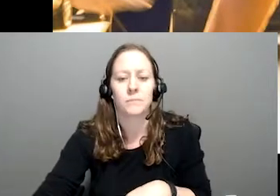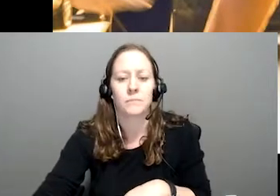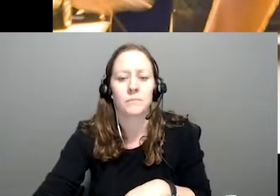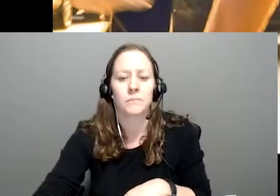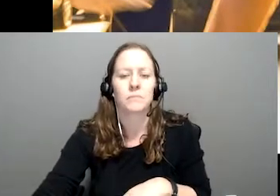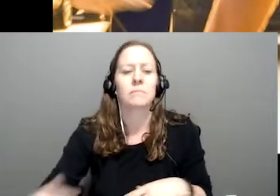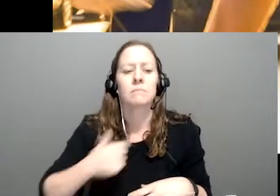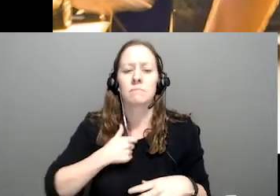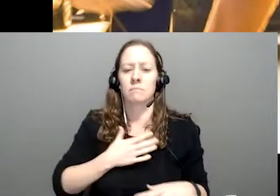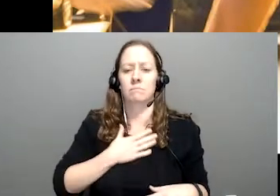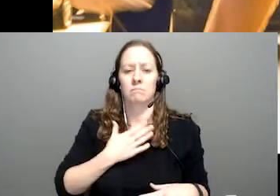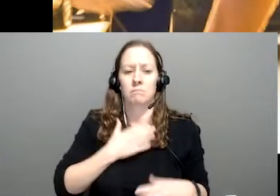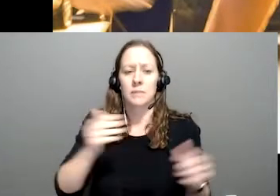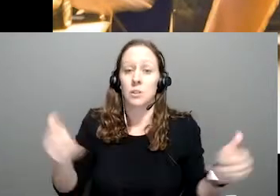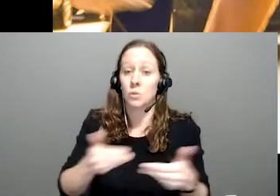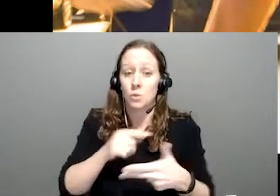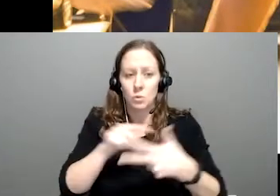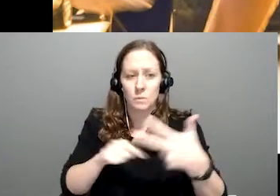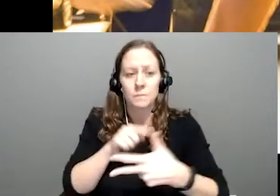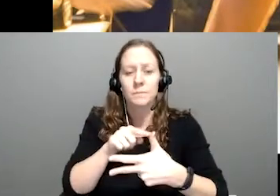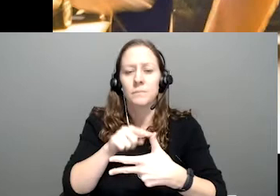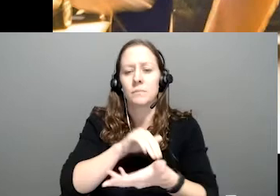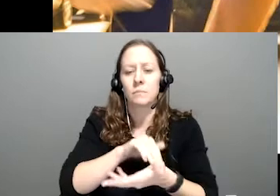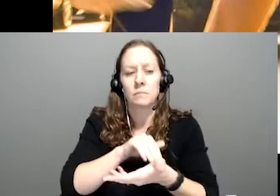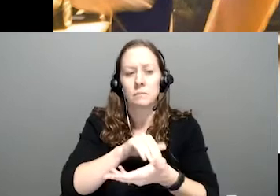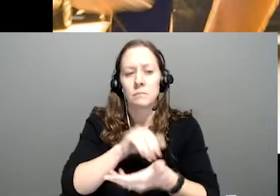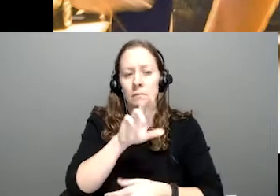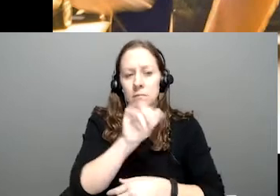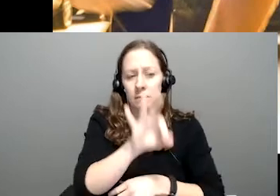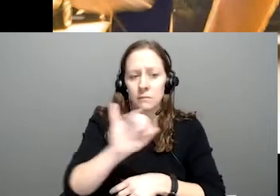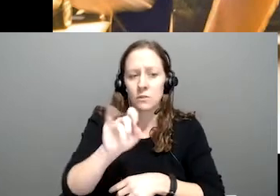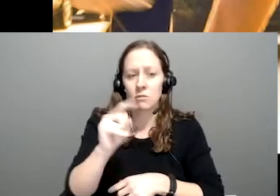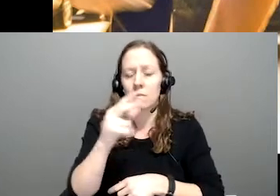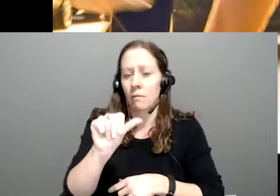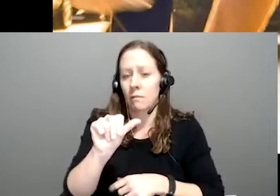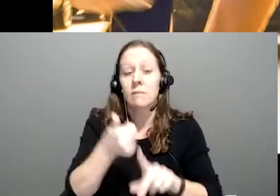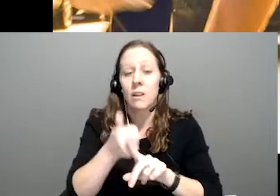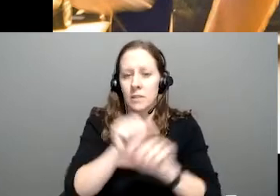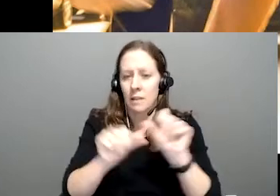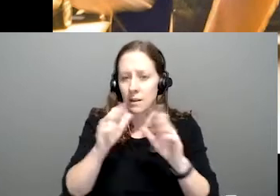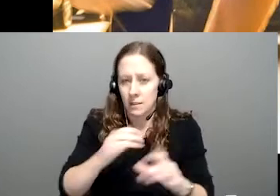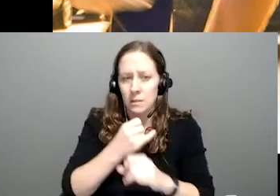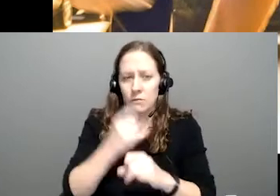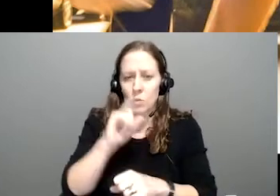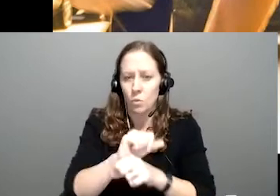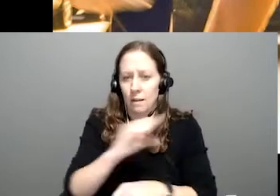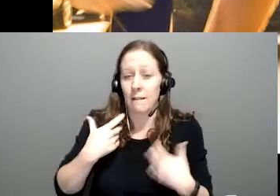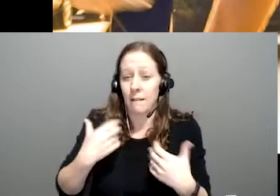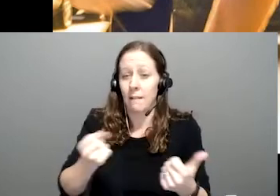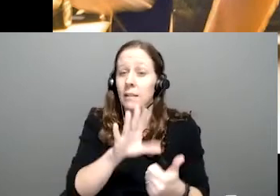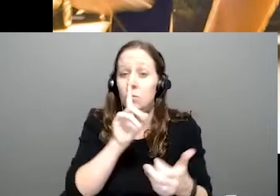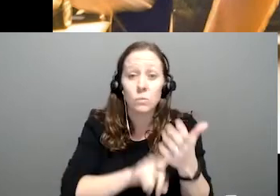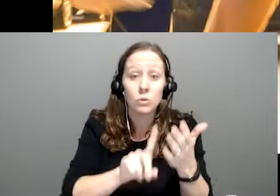panelists for the session. Dr. Arif Jetha is a scientist at the Institute for Work and Health. His research aims at understanding